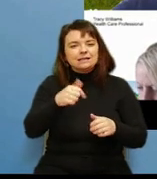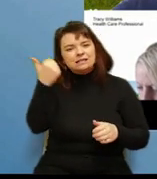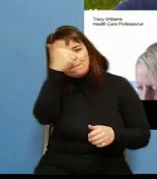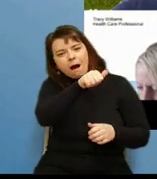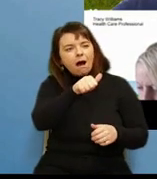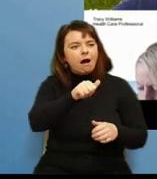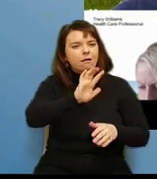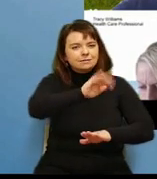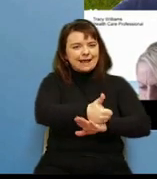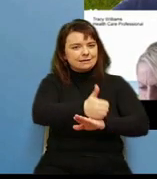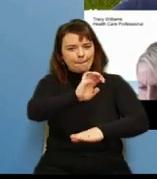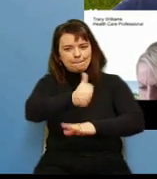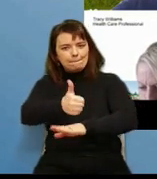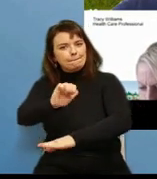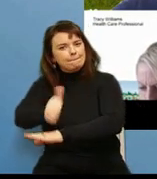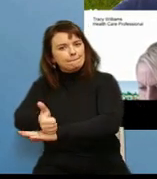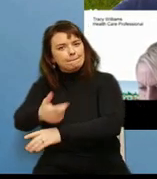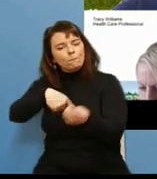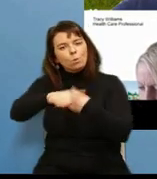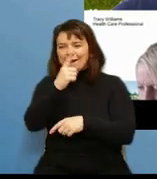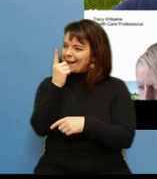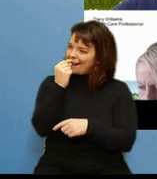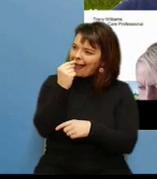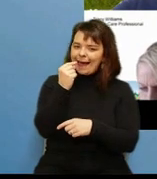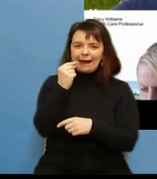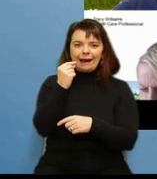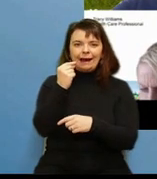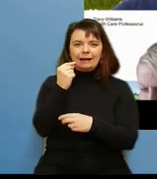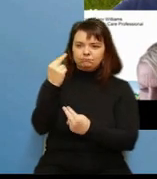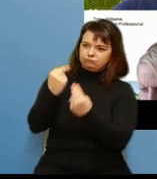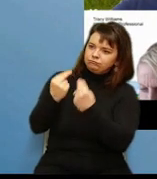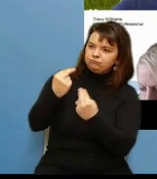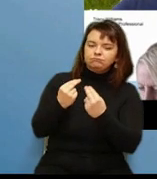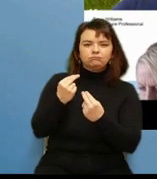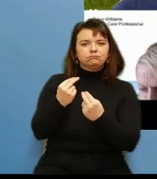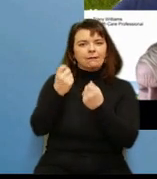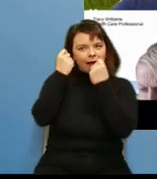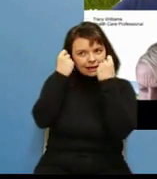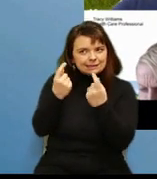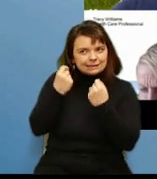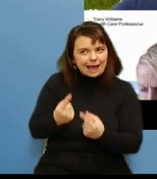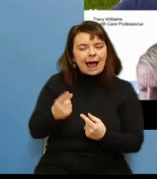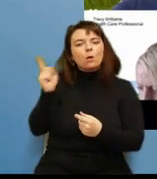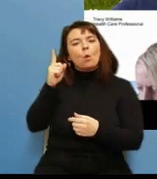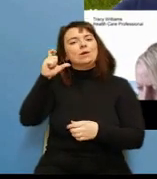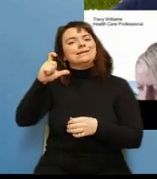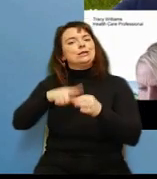those local processes and measures and sort of smart metrics and things in place that we can